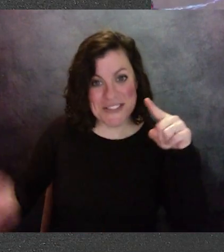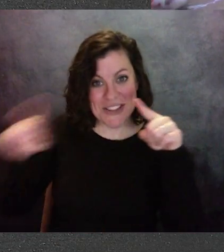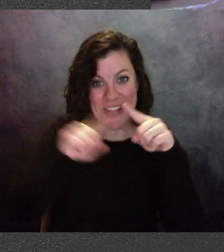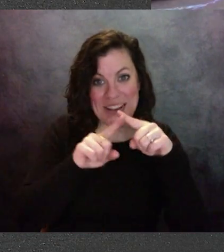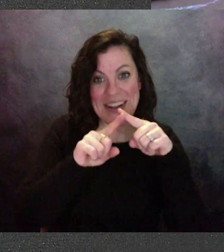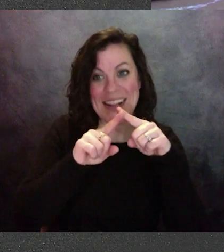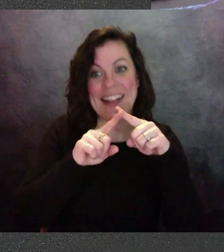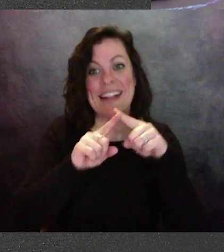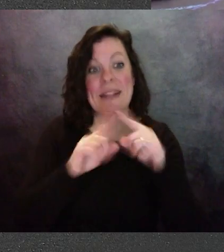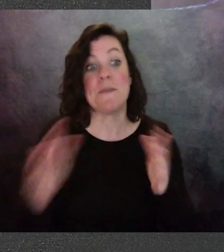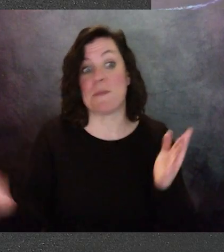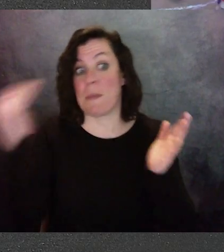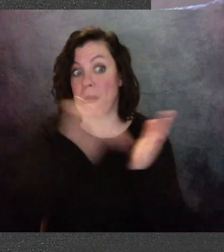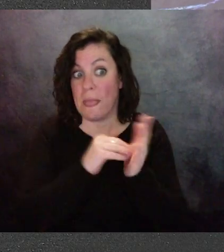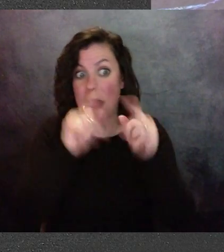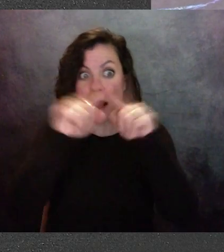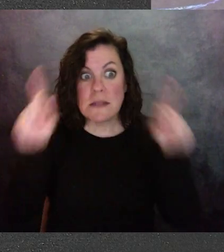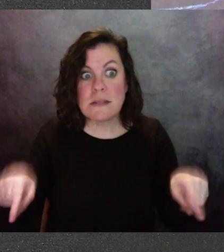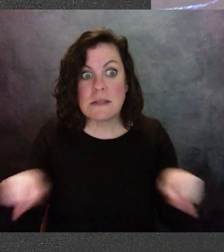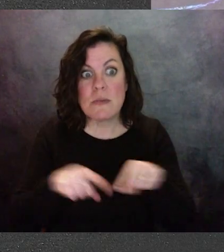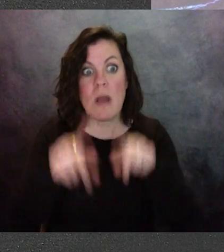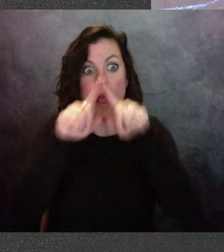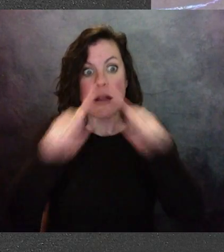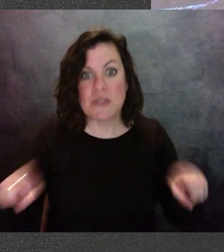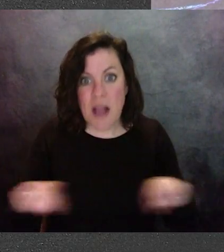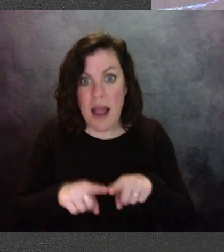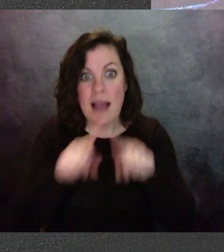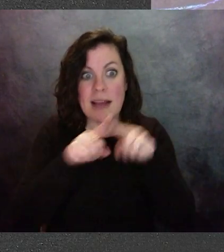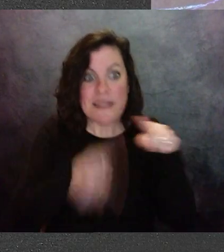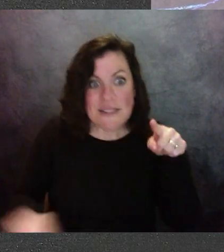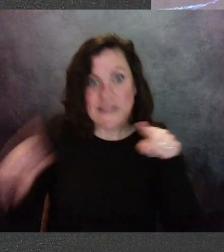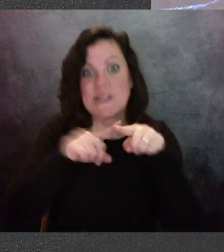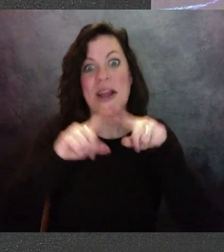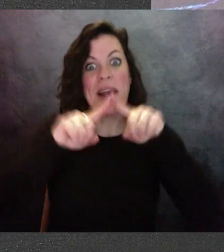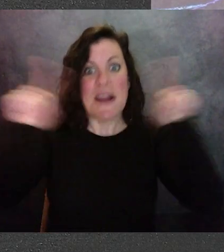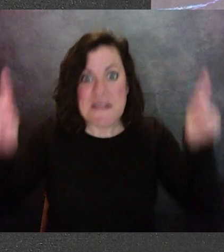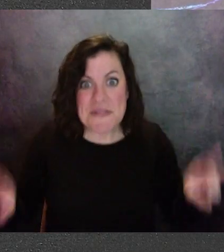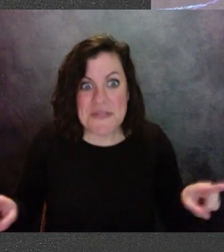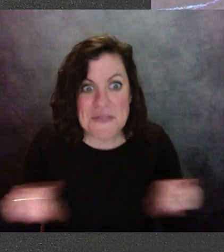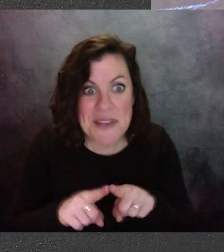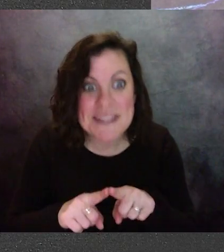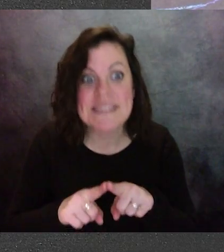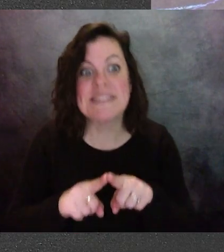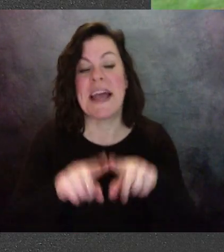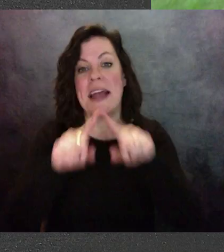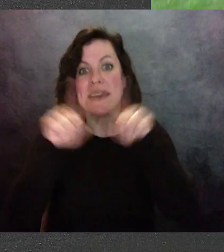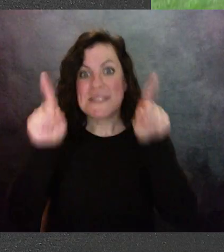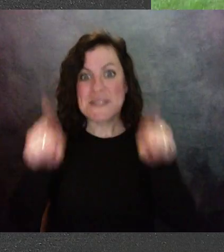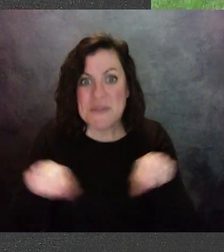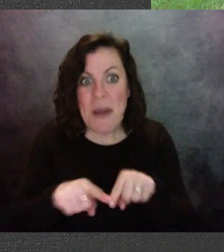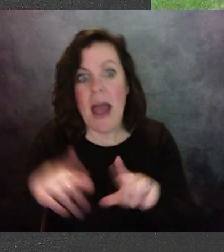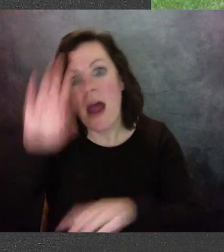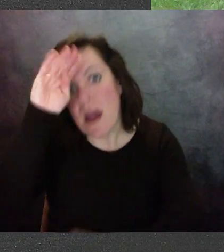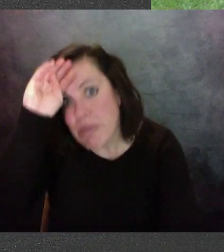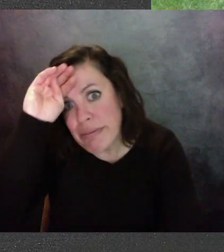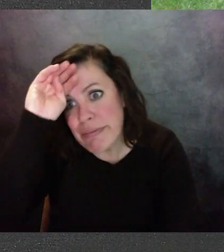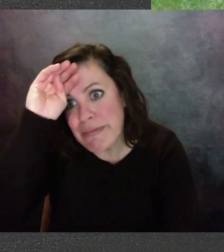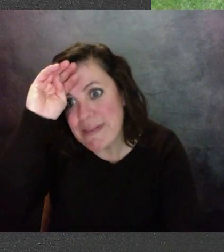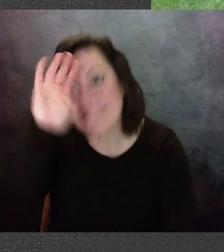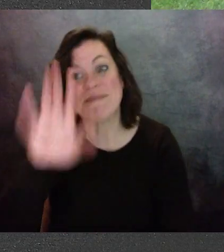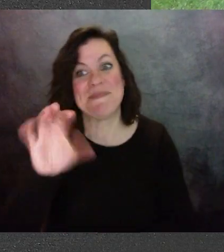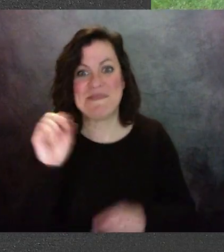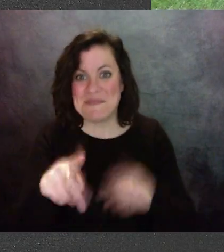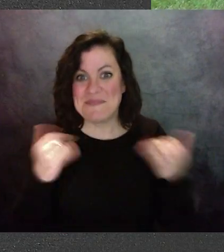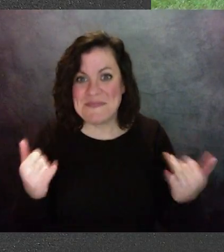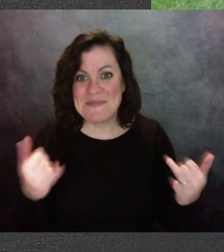squares. Repeat. Triangle, circles, rectangle, squares, circle, triangle, rectangle, squares. A square has 4